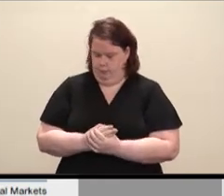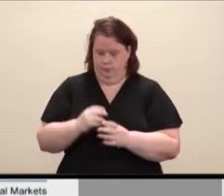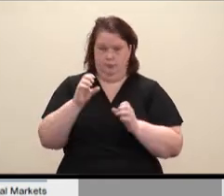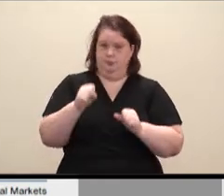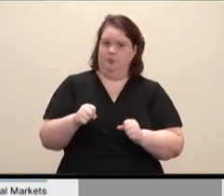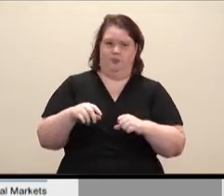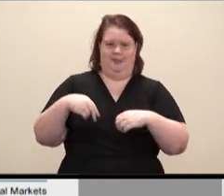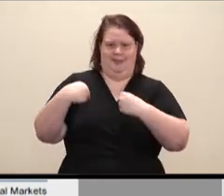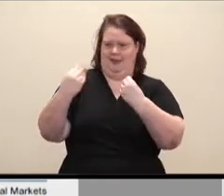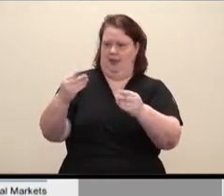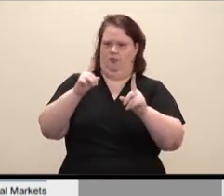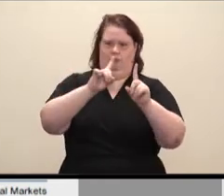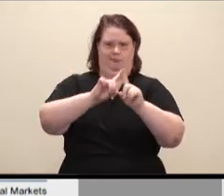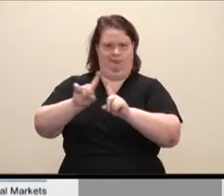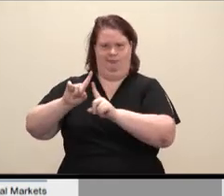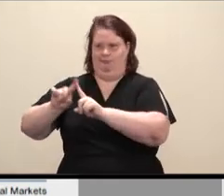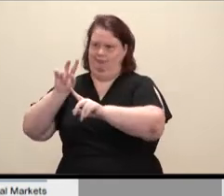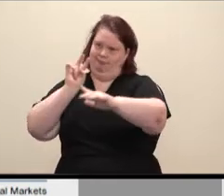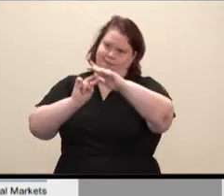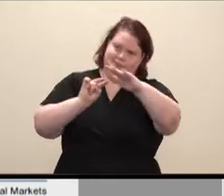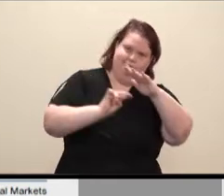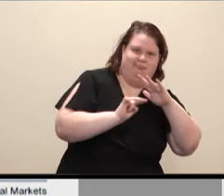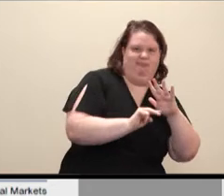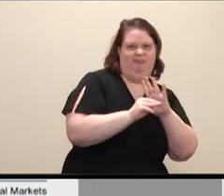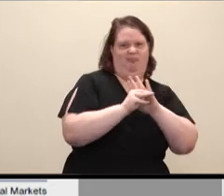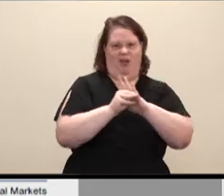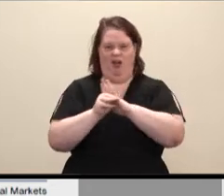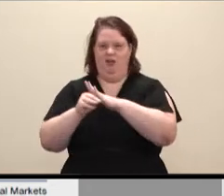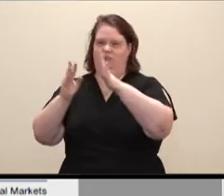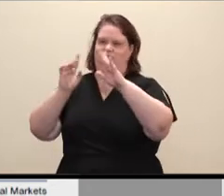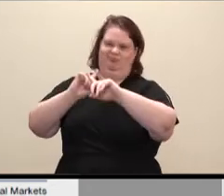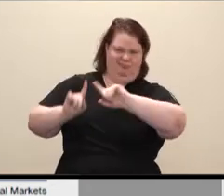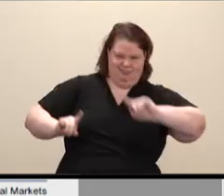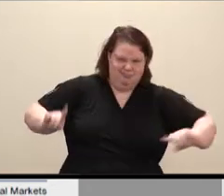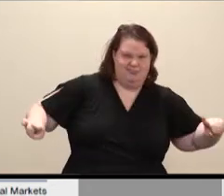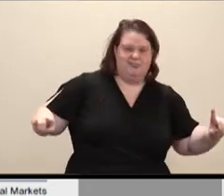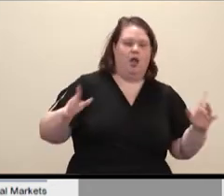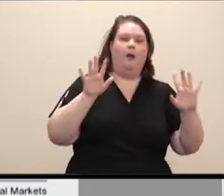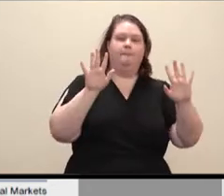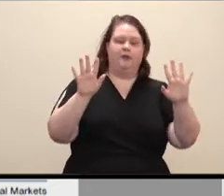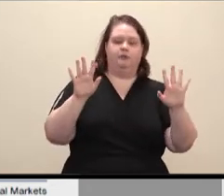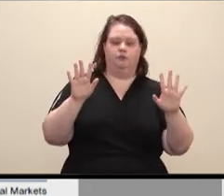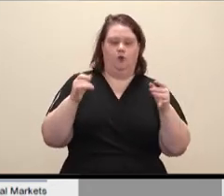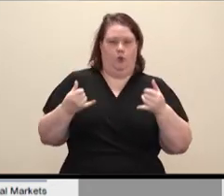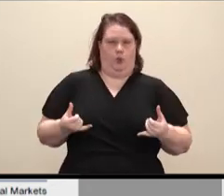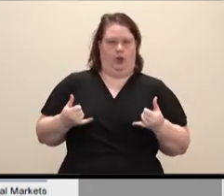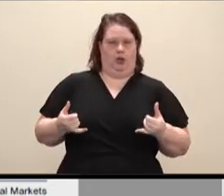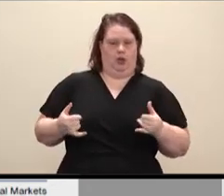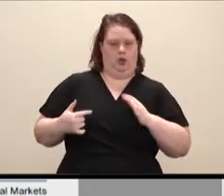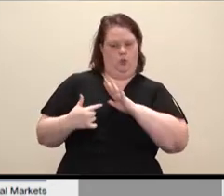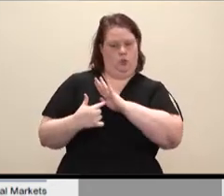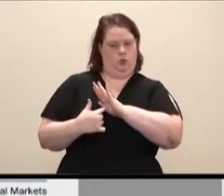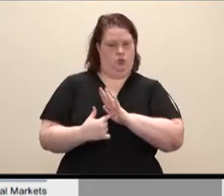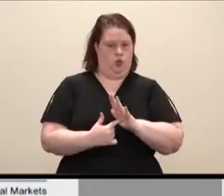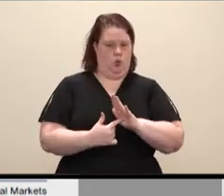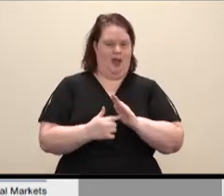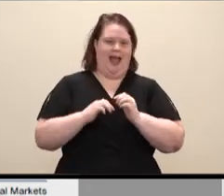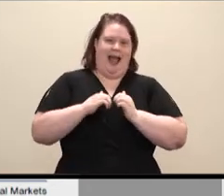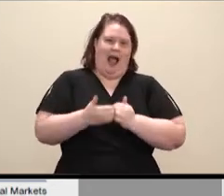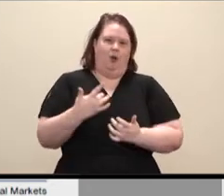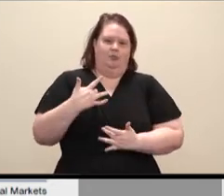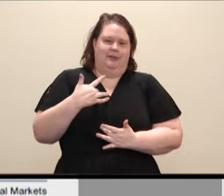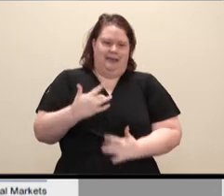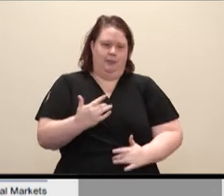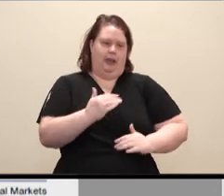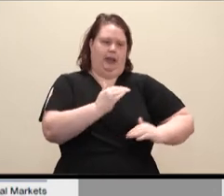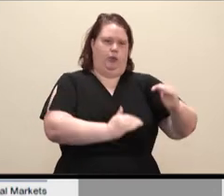in terms of, you know, we want to look at this in terms of how you guys would likely be conducting your construction program,